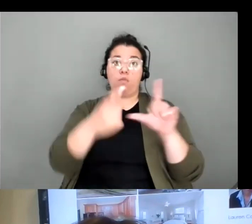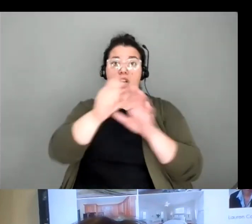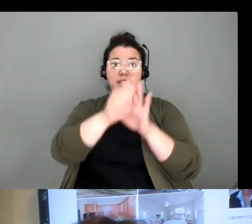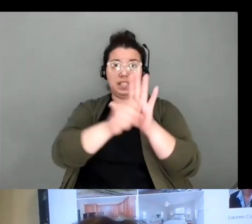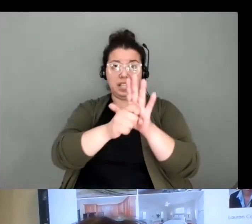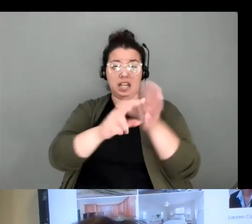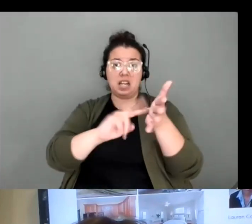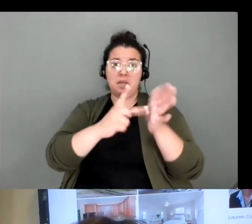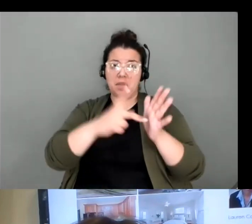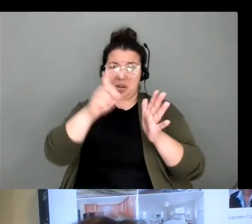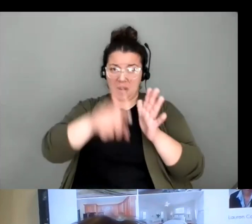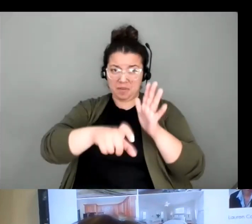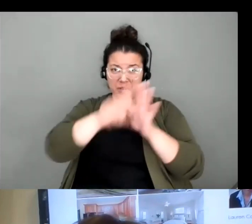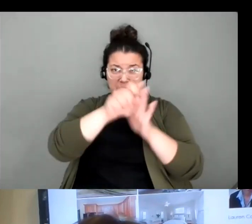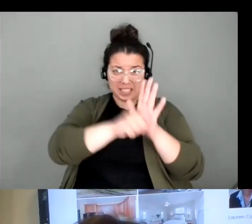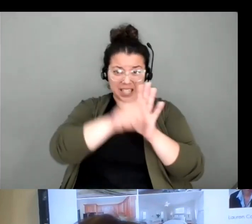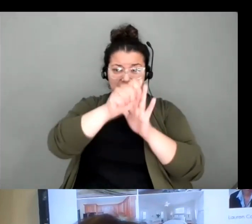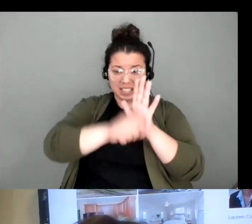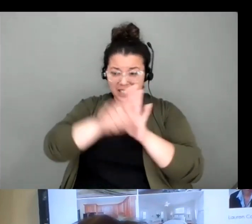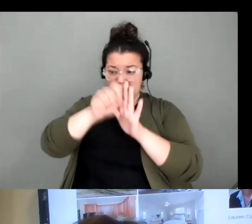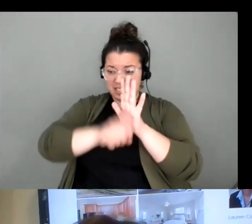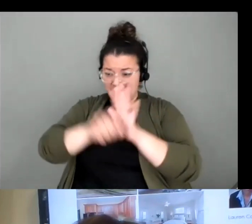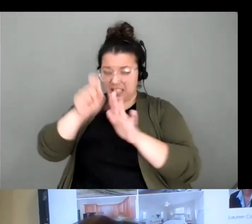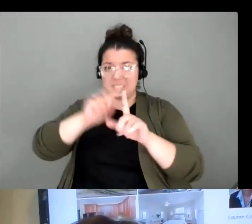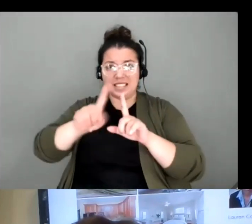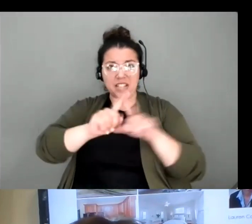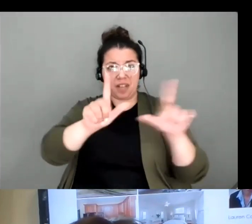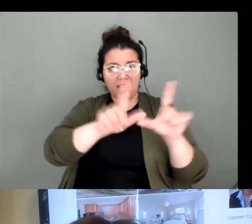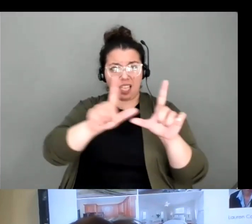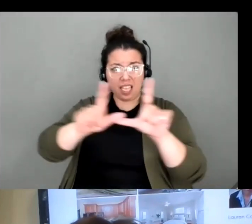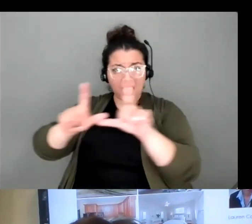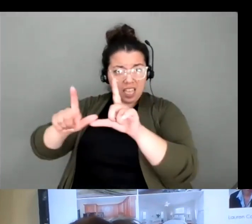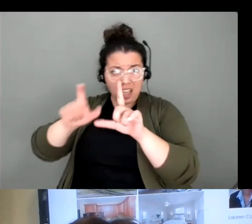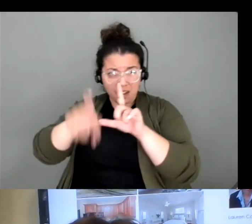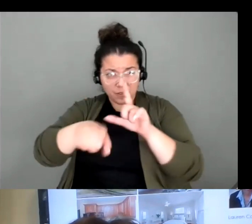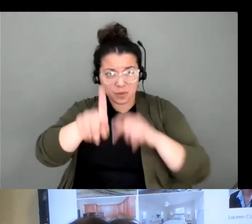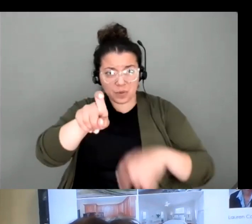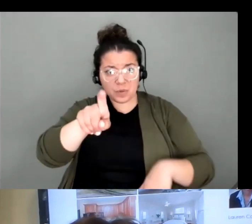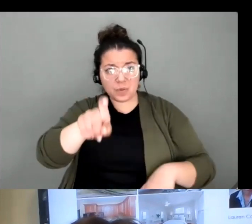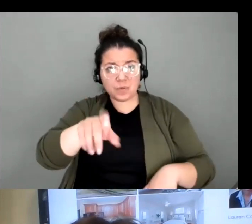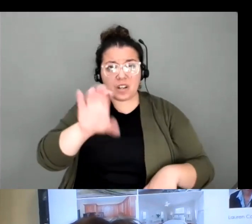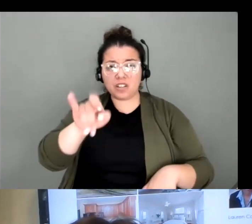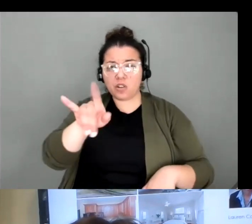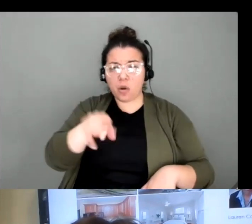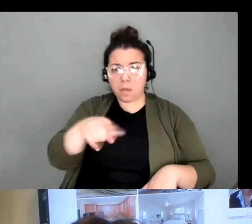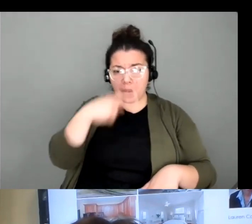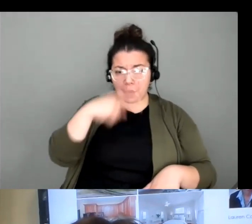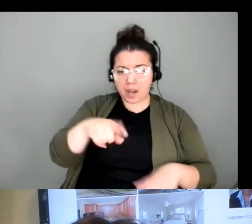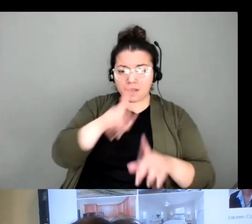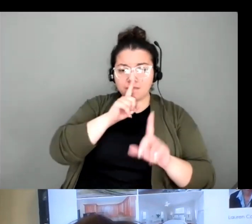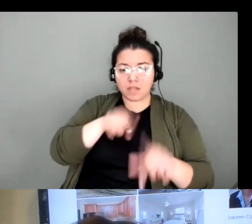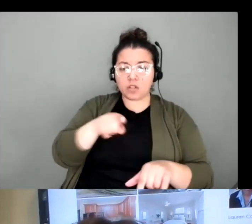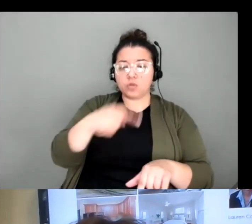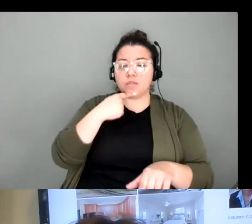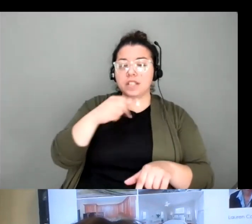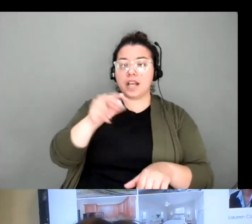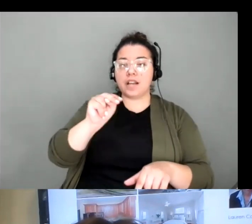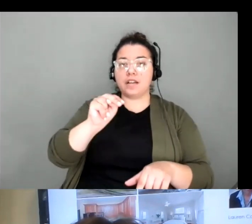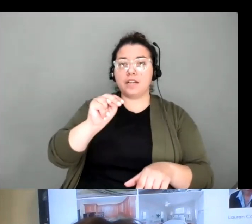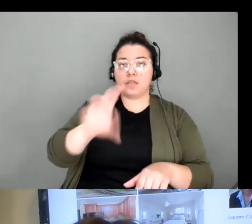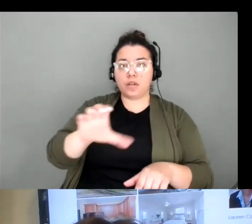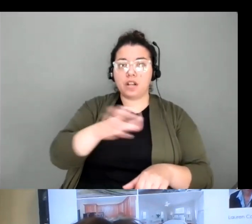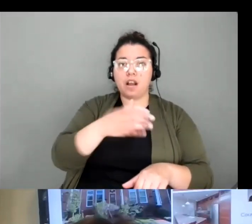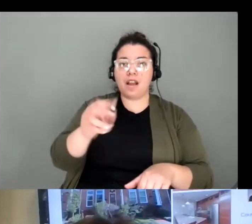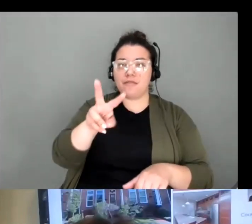state individually? And then I'll start with Colby on that. How does that work, being licensed? You said Virginia and North Carolina. So how